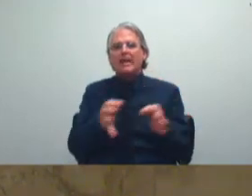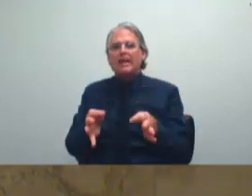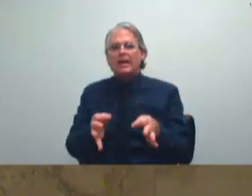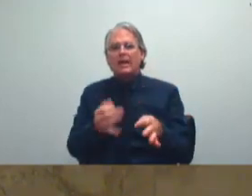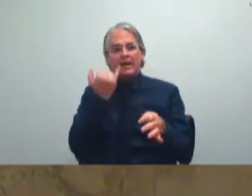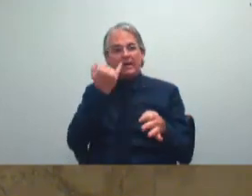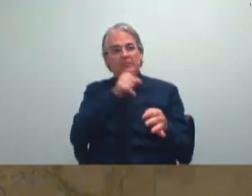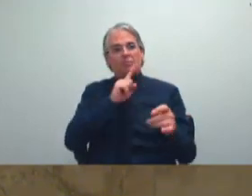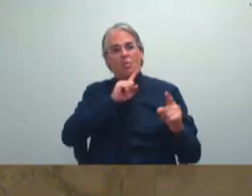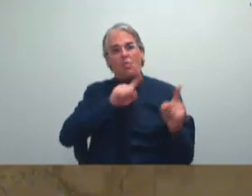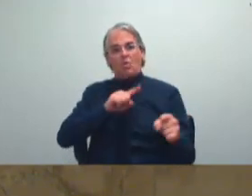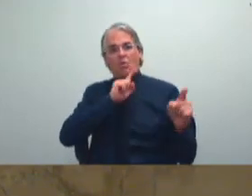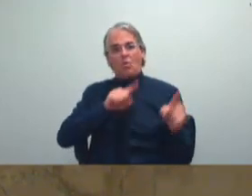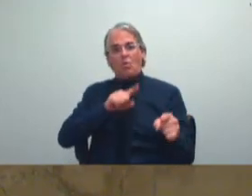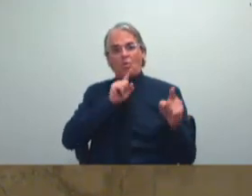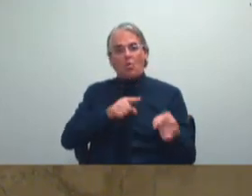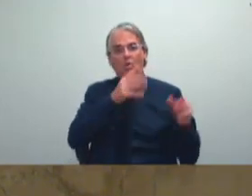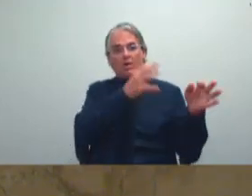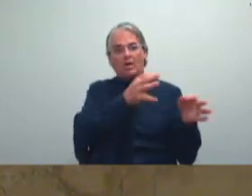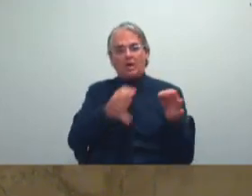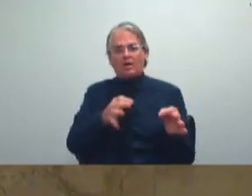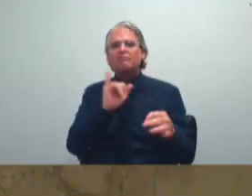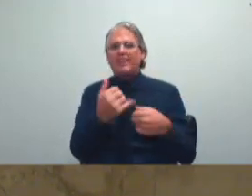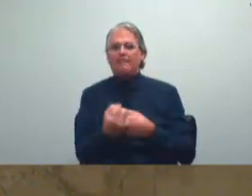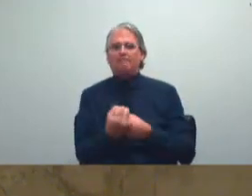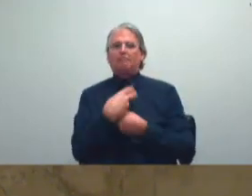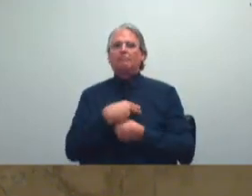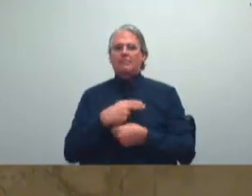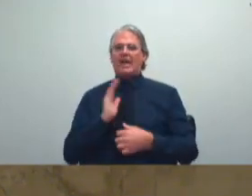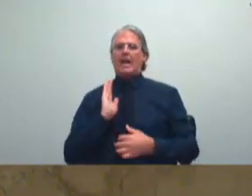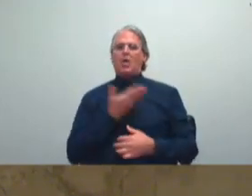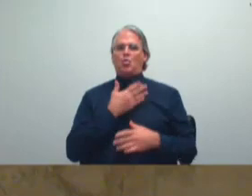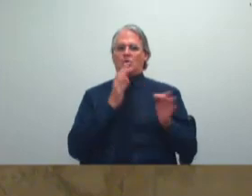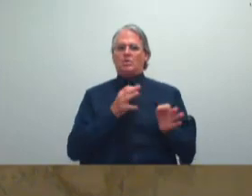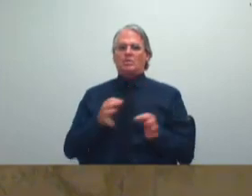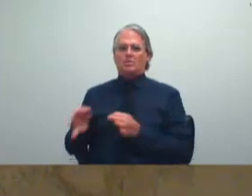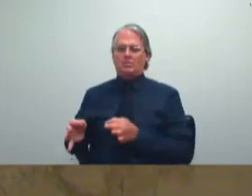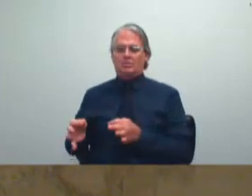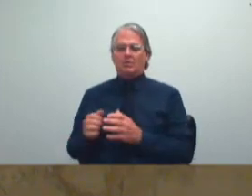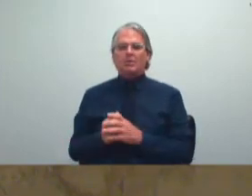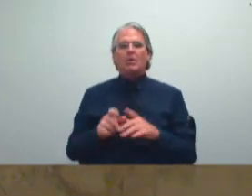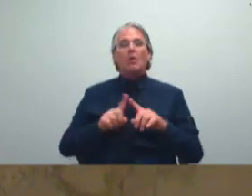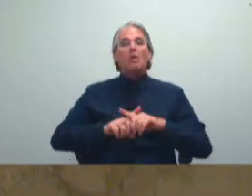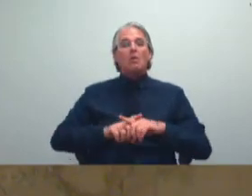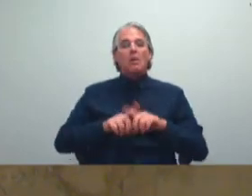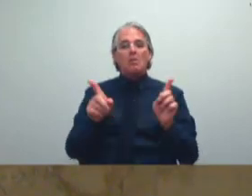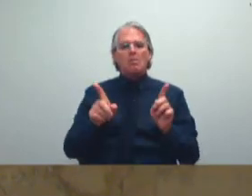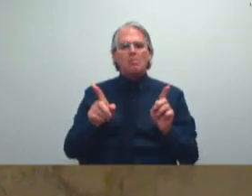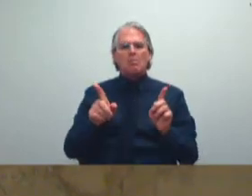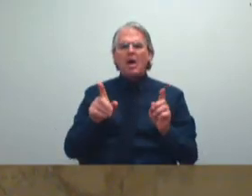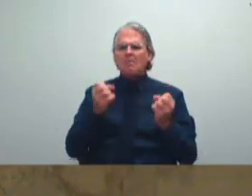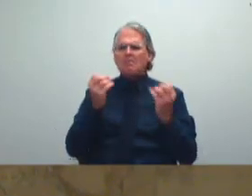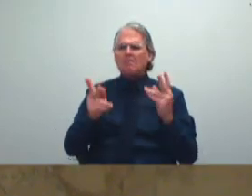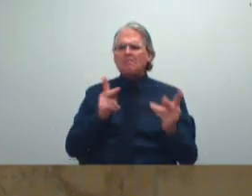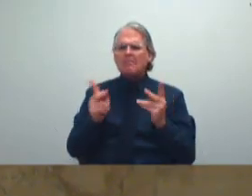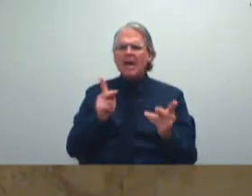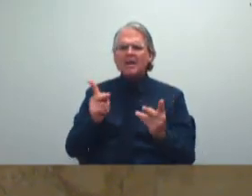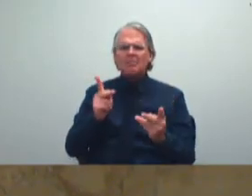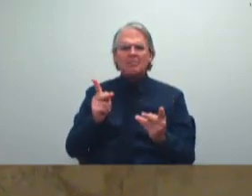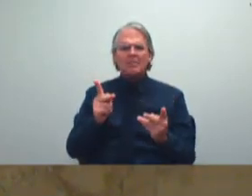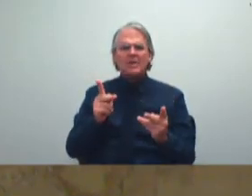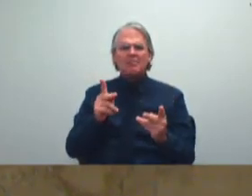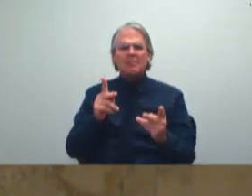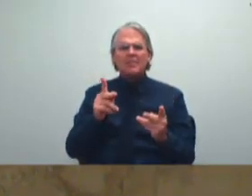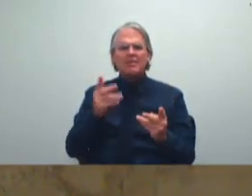directive. But we were hearing a lot of feedback that people wanted a way to be able to look and